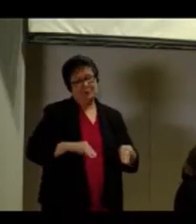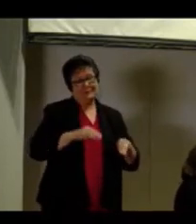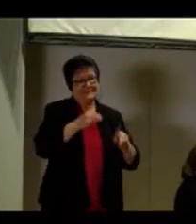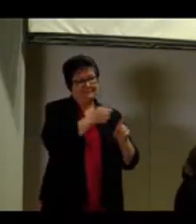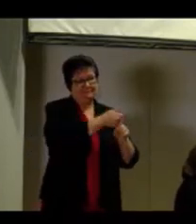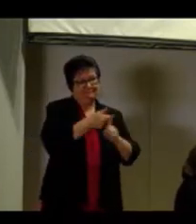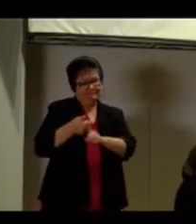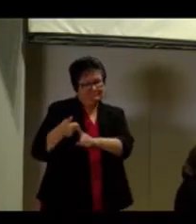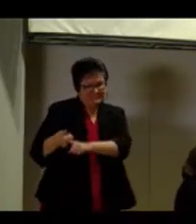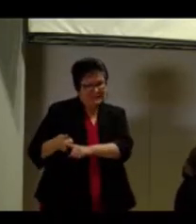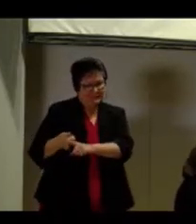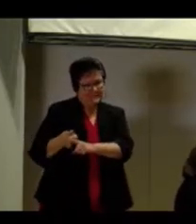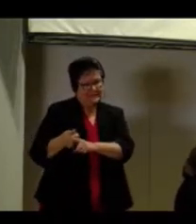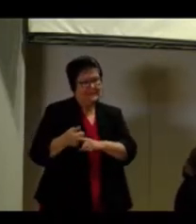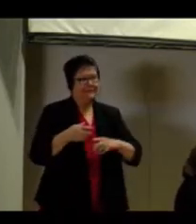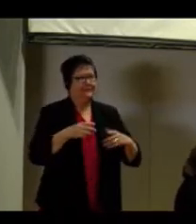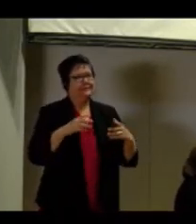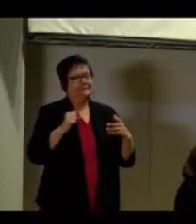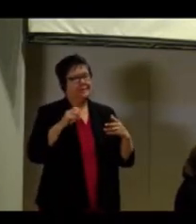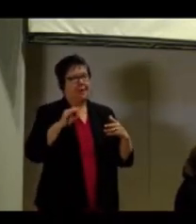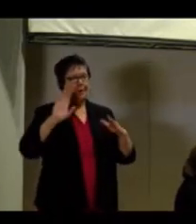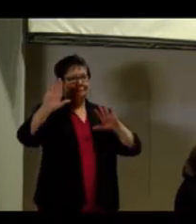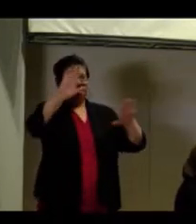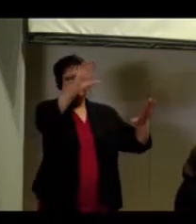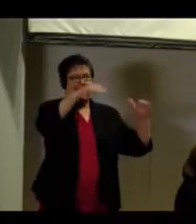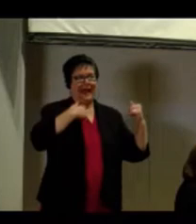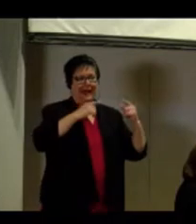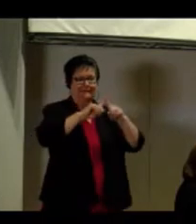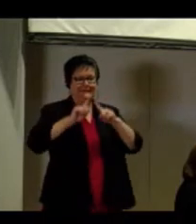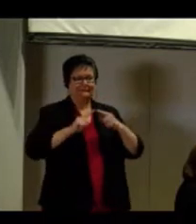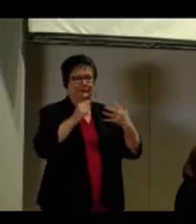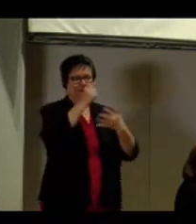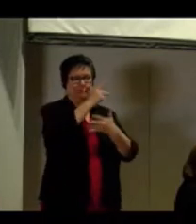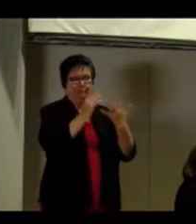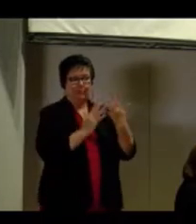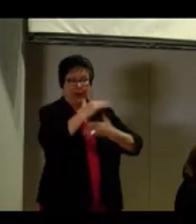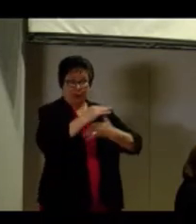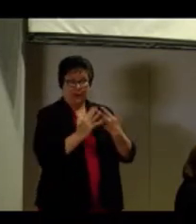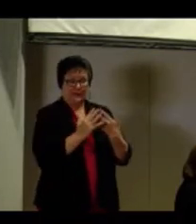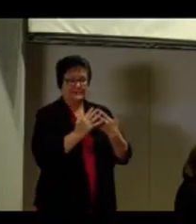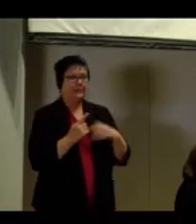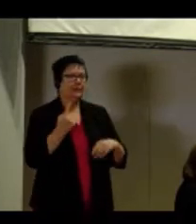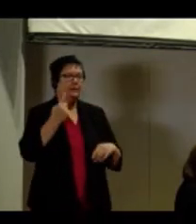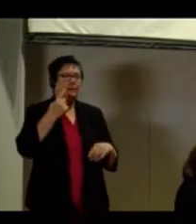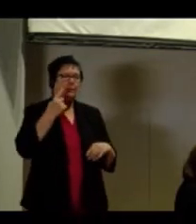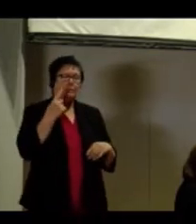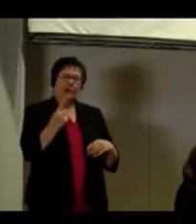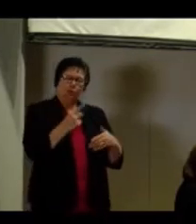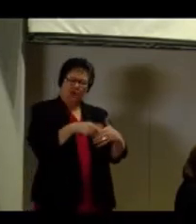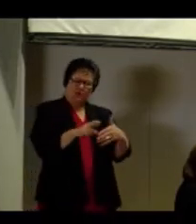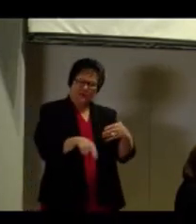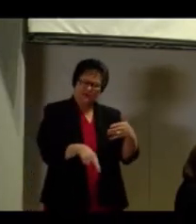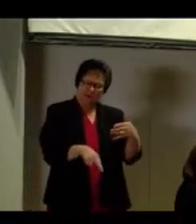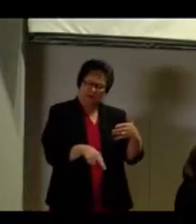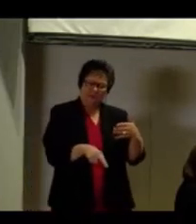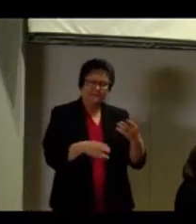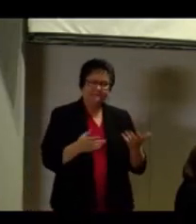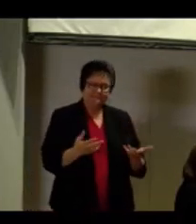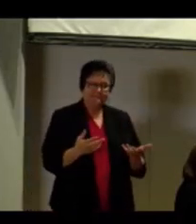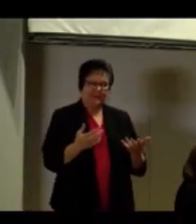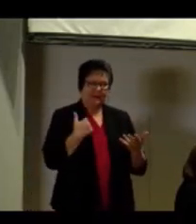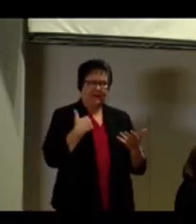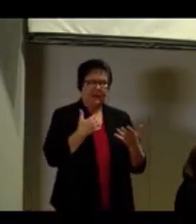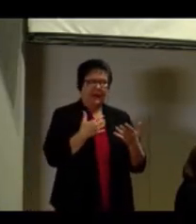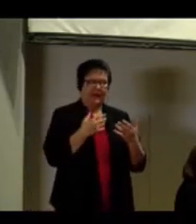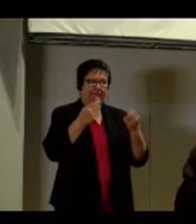in quite different priorities. But I think one of the results of that is that while there is a huge amount